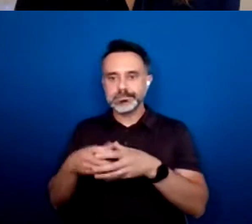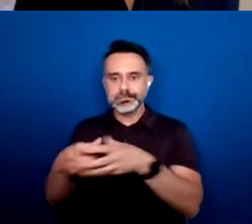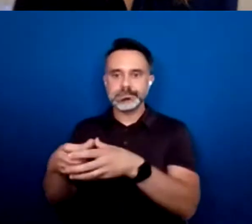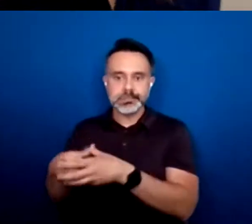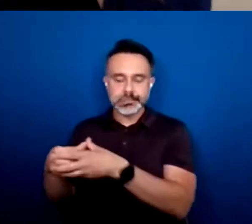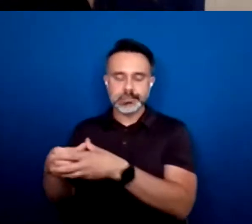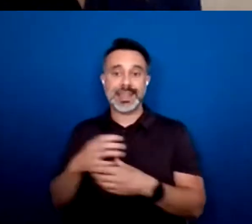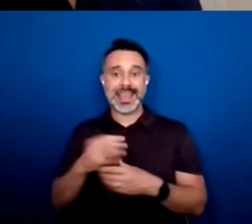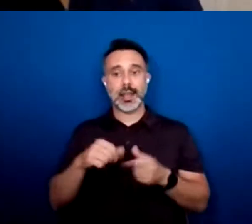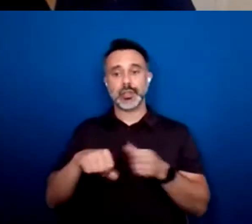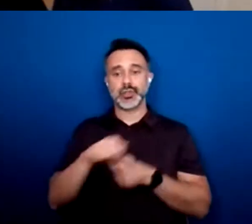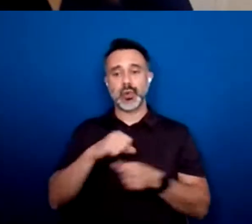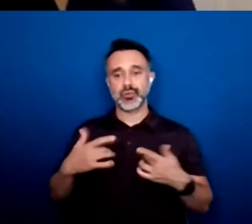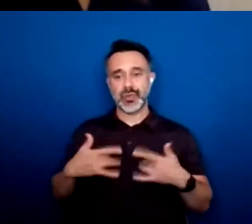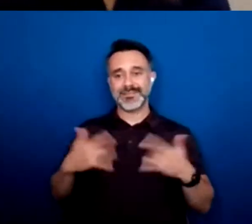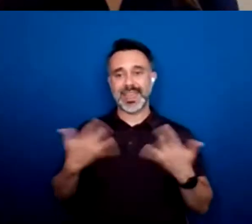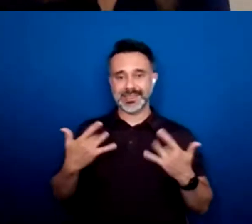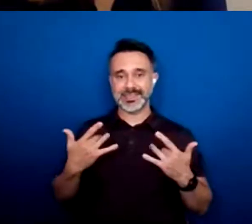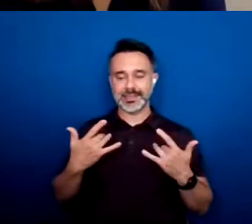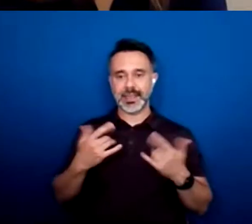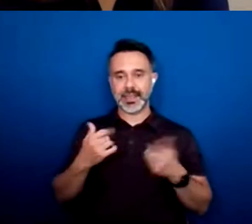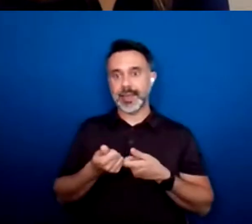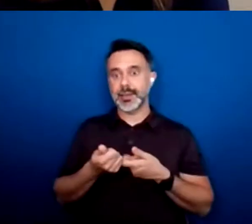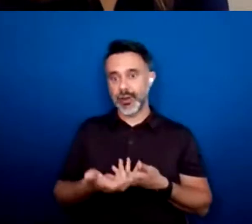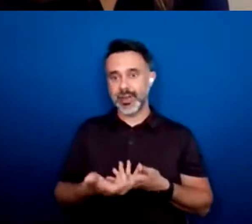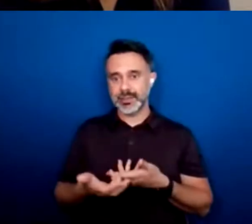events that have accounted for a lot of the